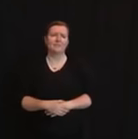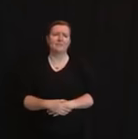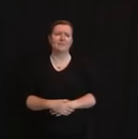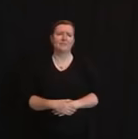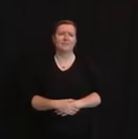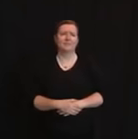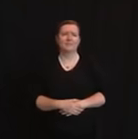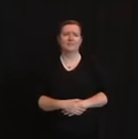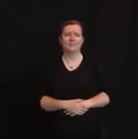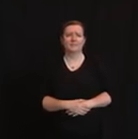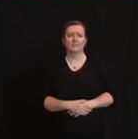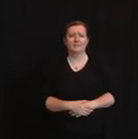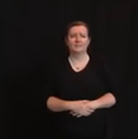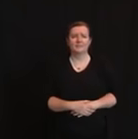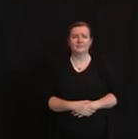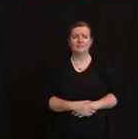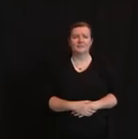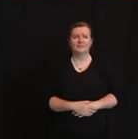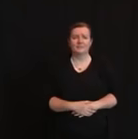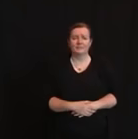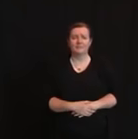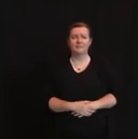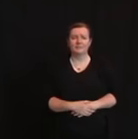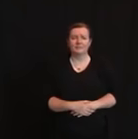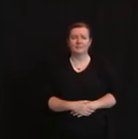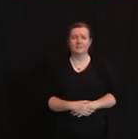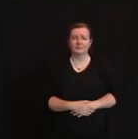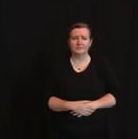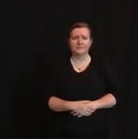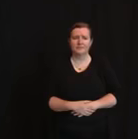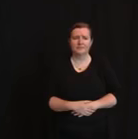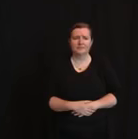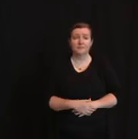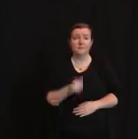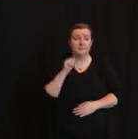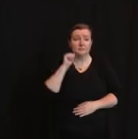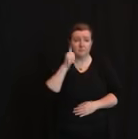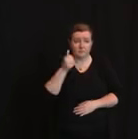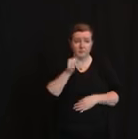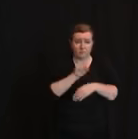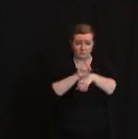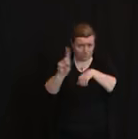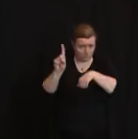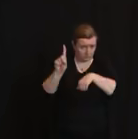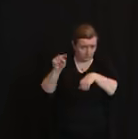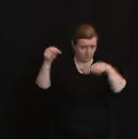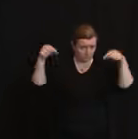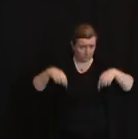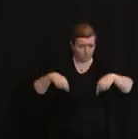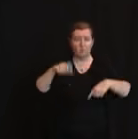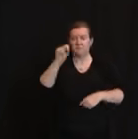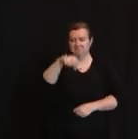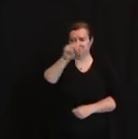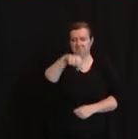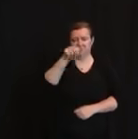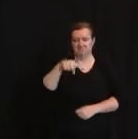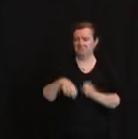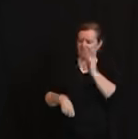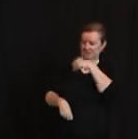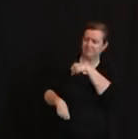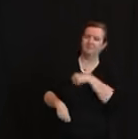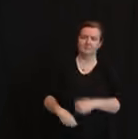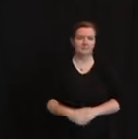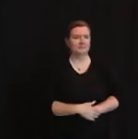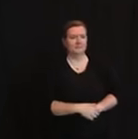Mahin, is it fair to say that tomorrow we are here at 1 p.m.? Is that definitive? Yep. And then we'll give folks a schedule as the